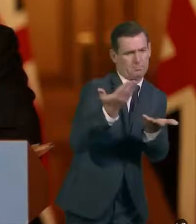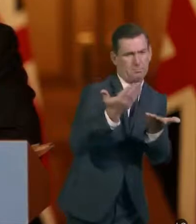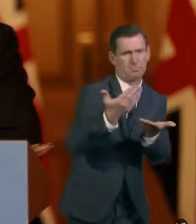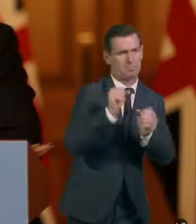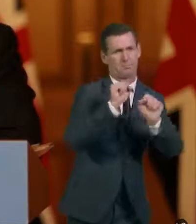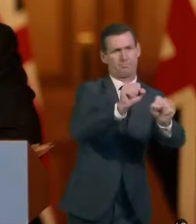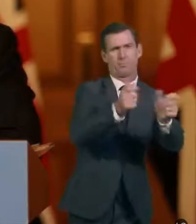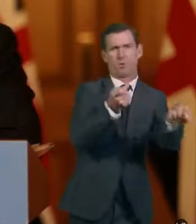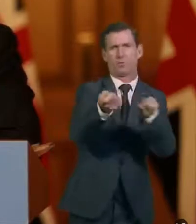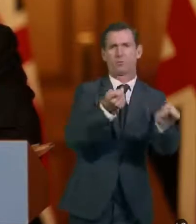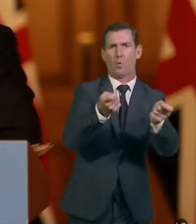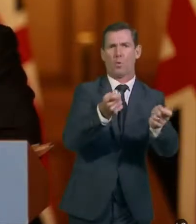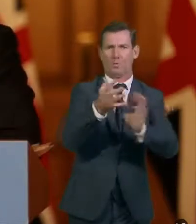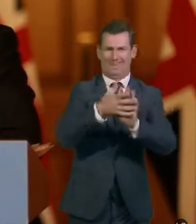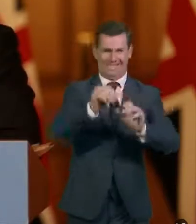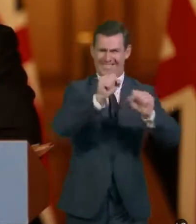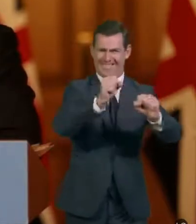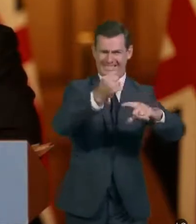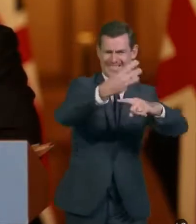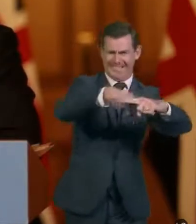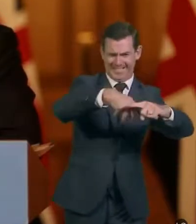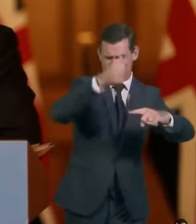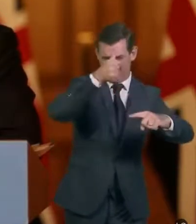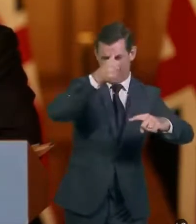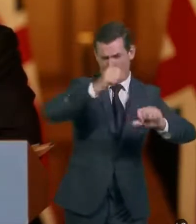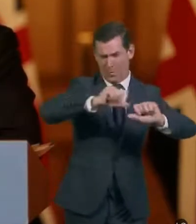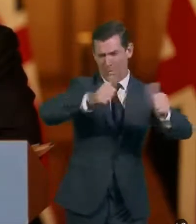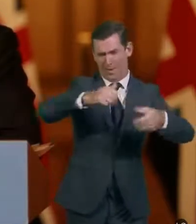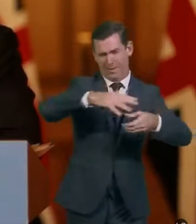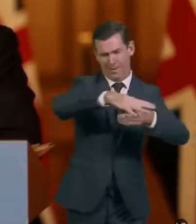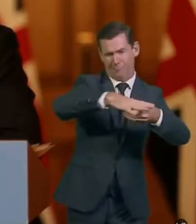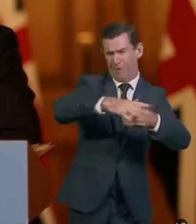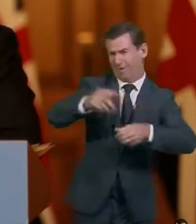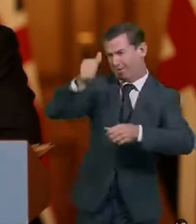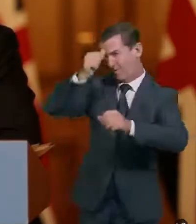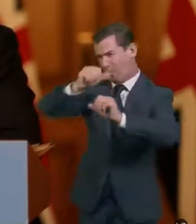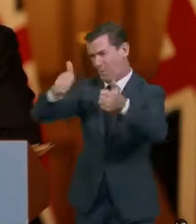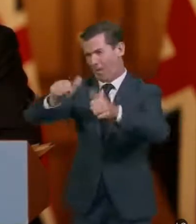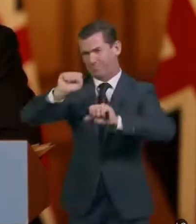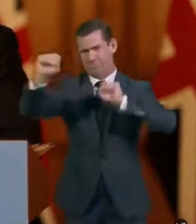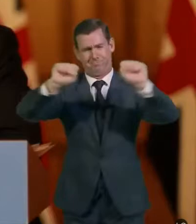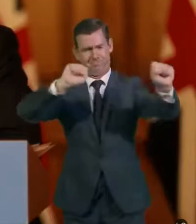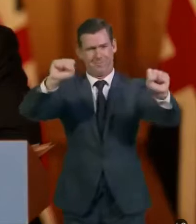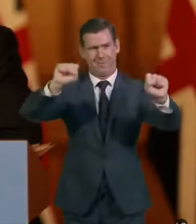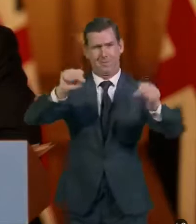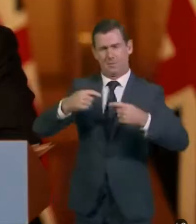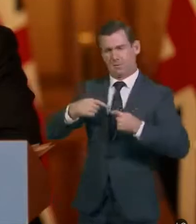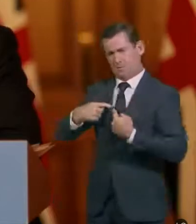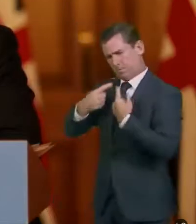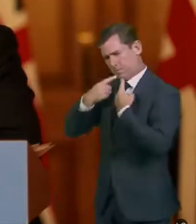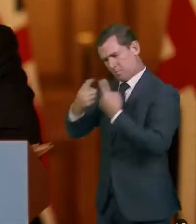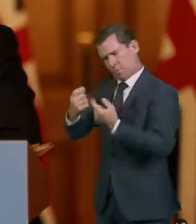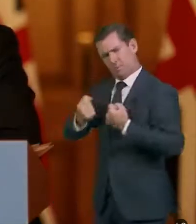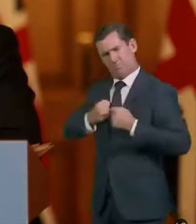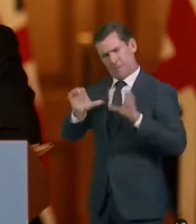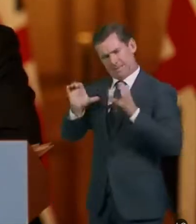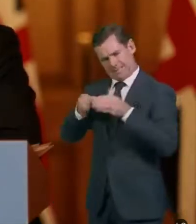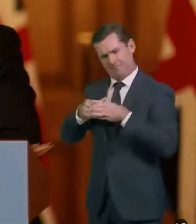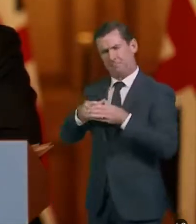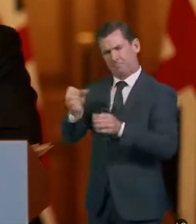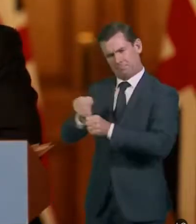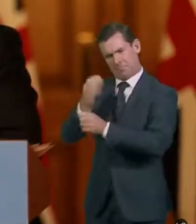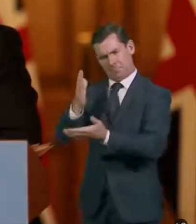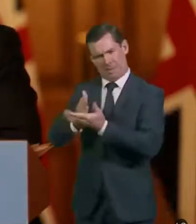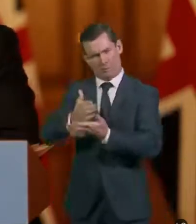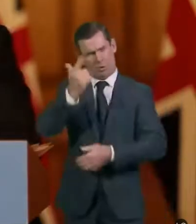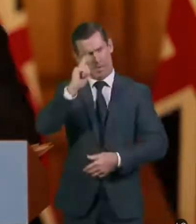we give them as they think best. And I've instructed my team to ensure that Liverpool City region, Lancashire, and